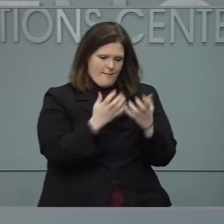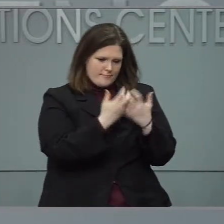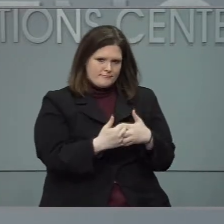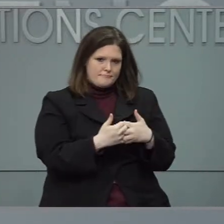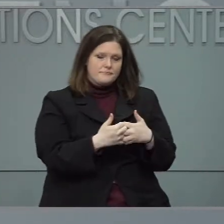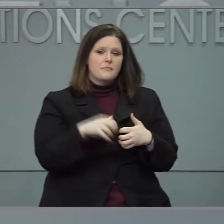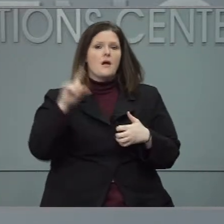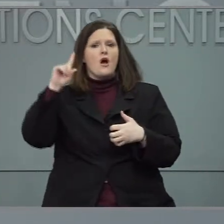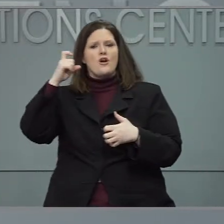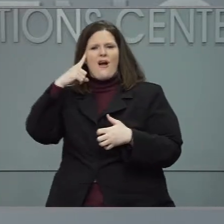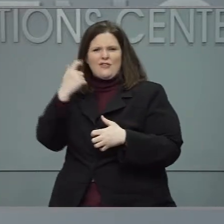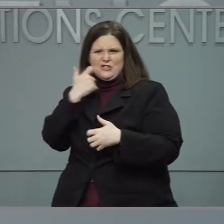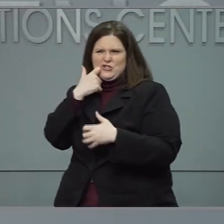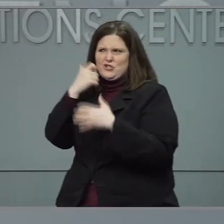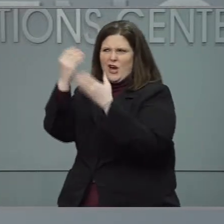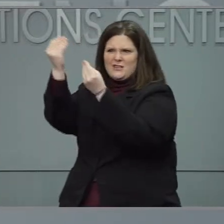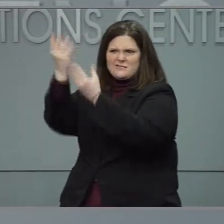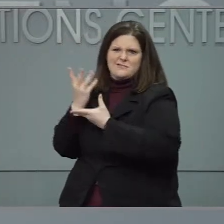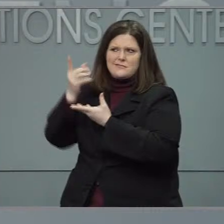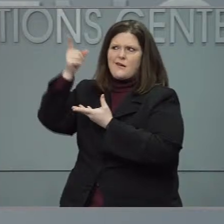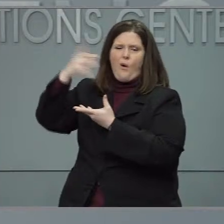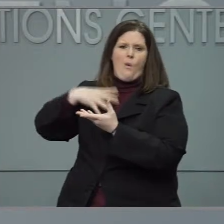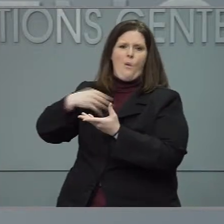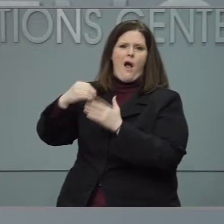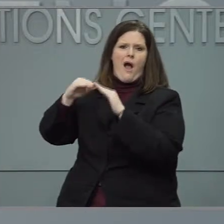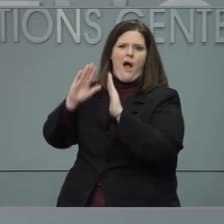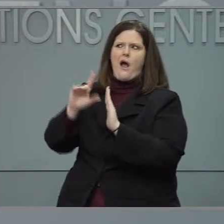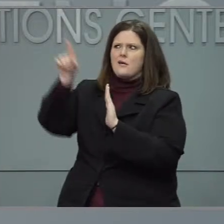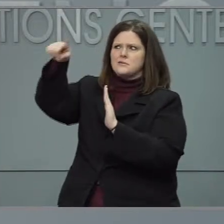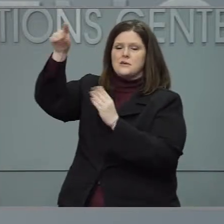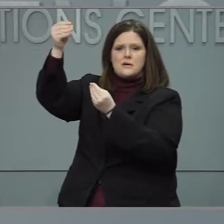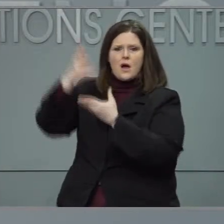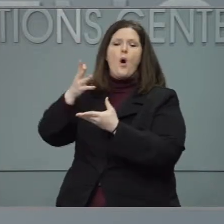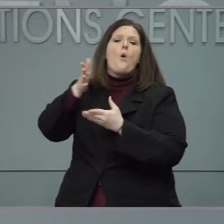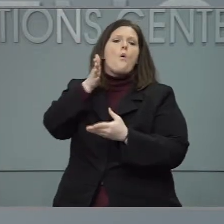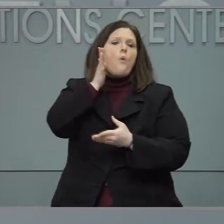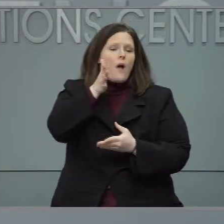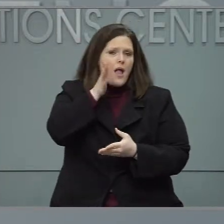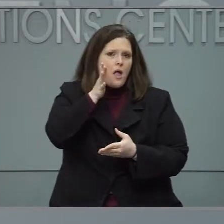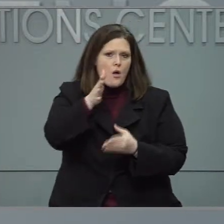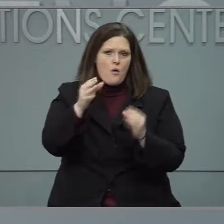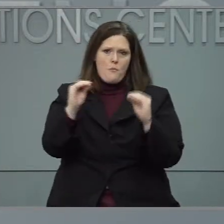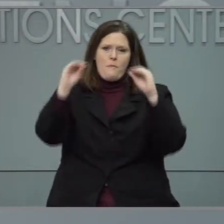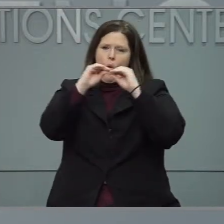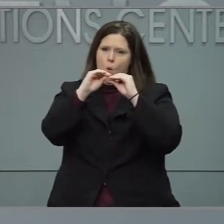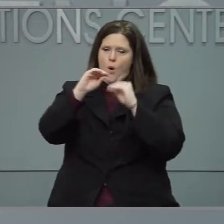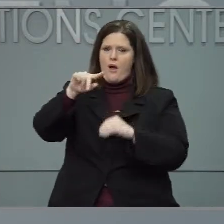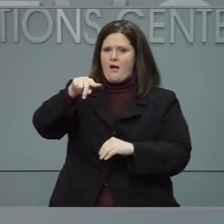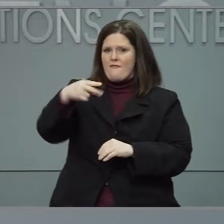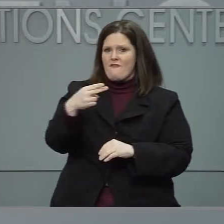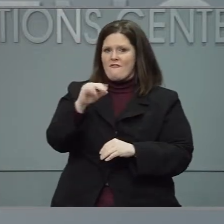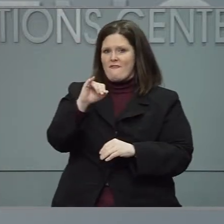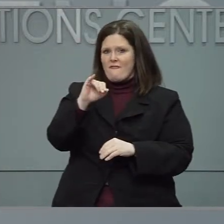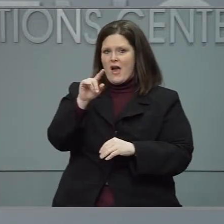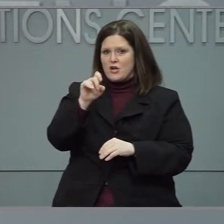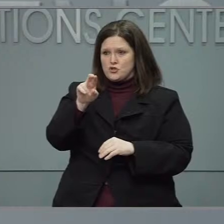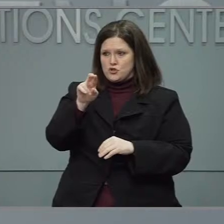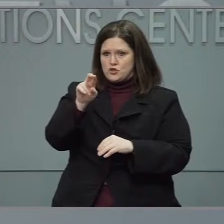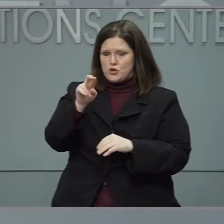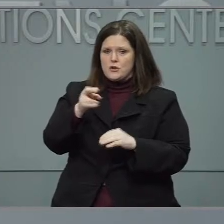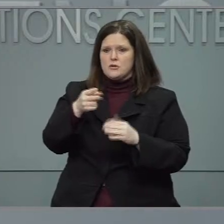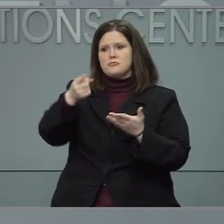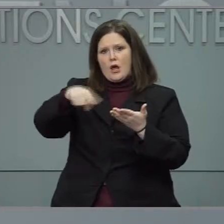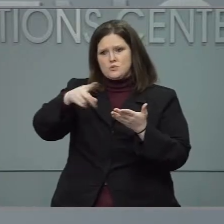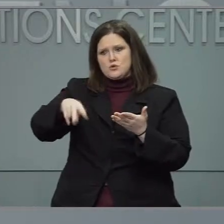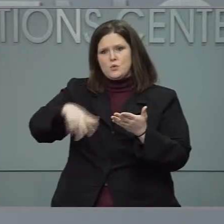White House partners that we're going to be getting even a bit more of Pfizer doses as we go forward here week over week. So that's